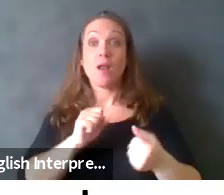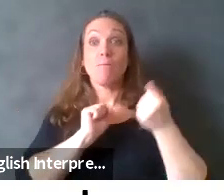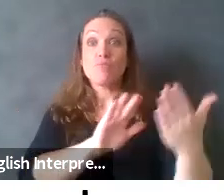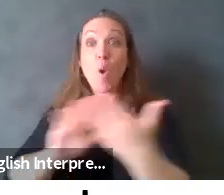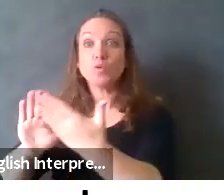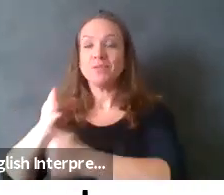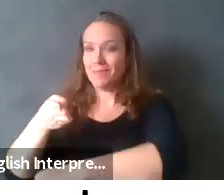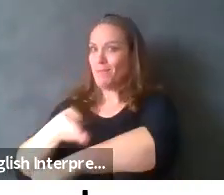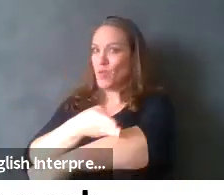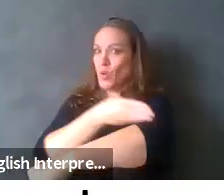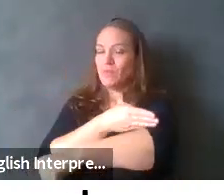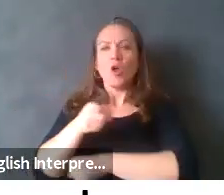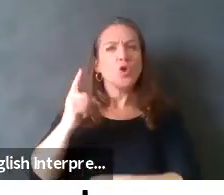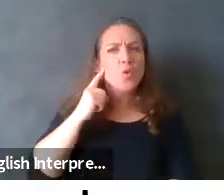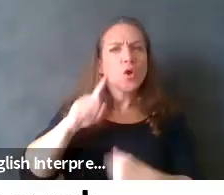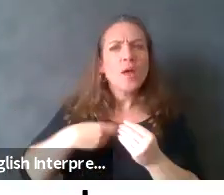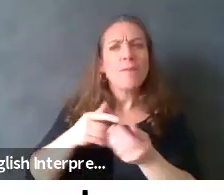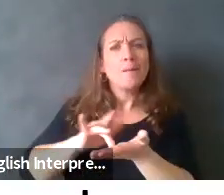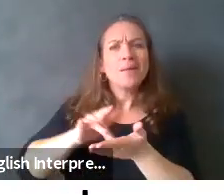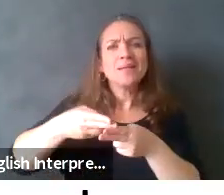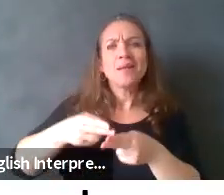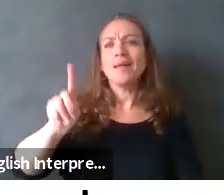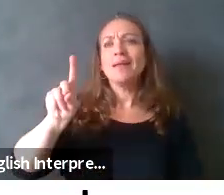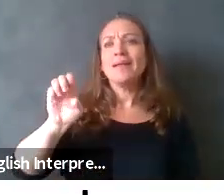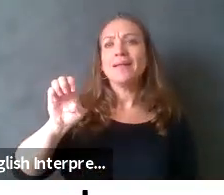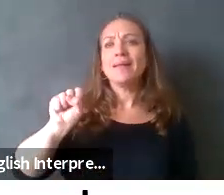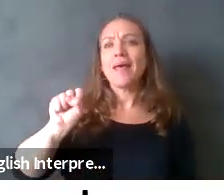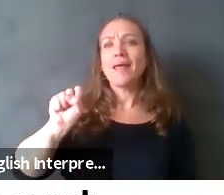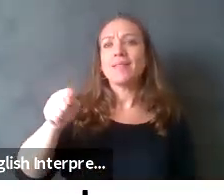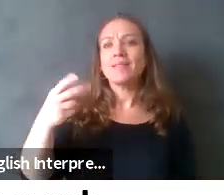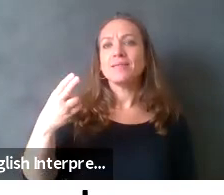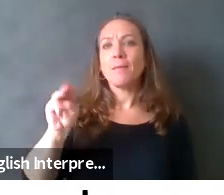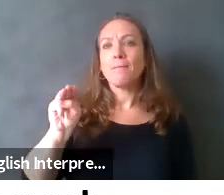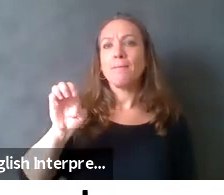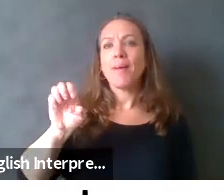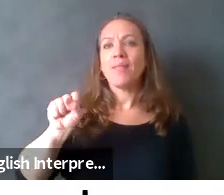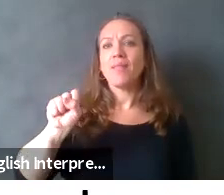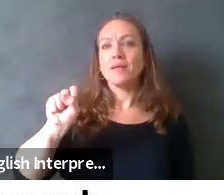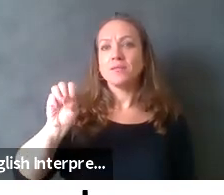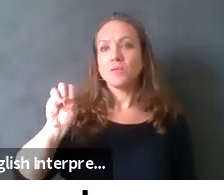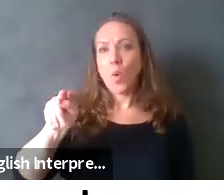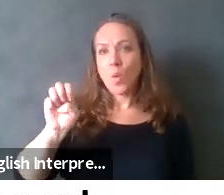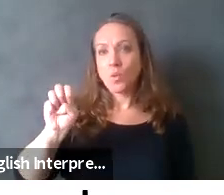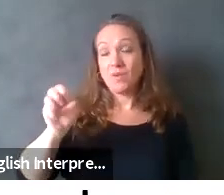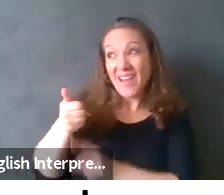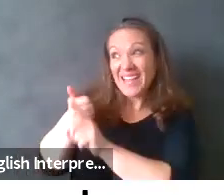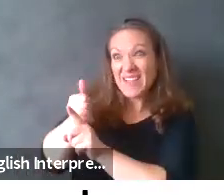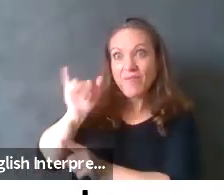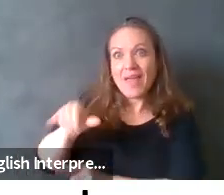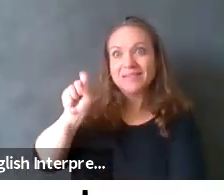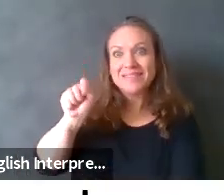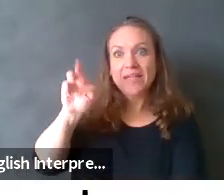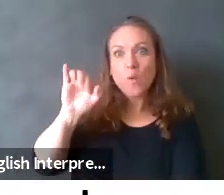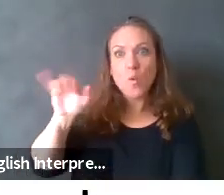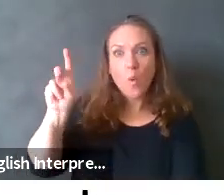about dexamethasone that President Trump is taking, and that is a steroid, and they've learned this has